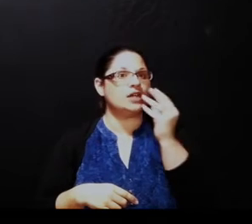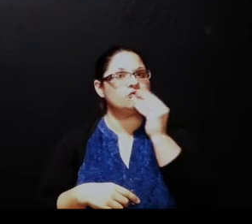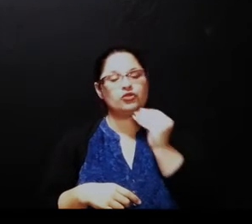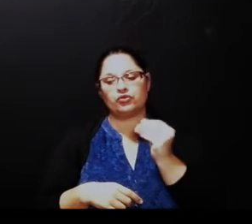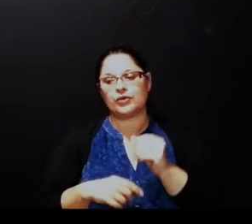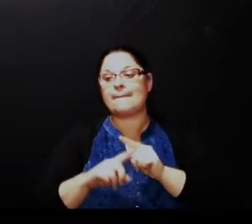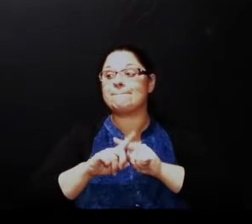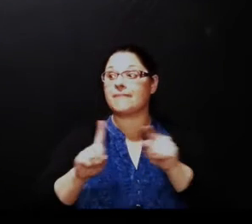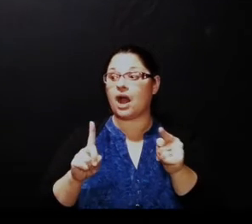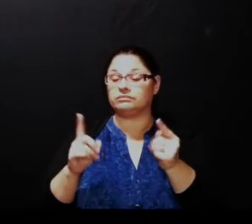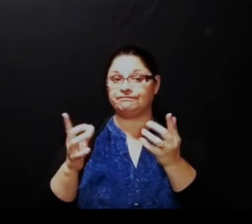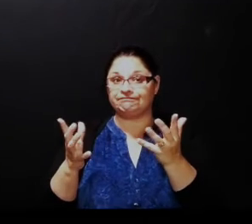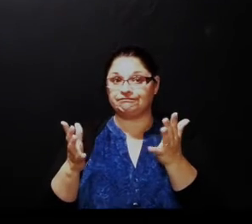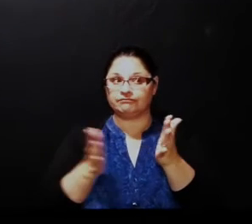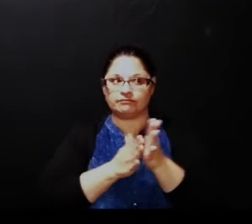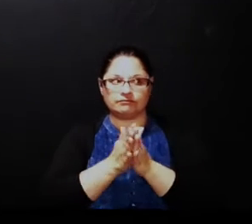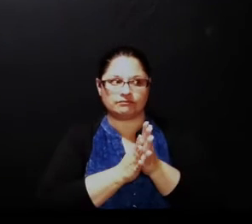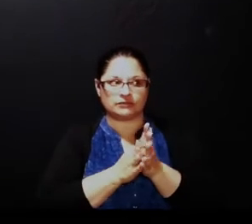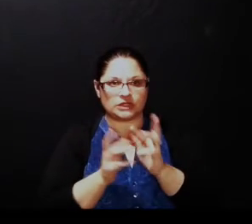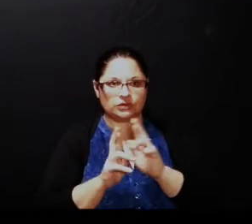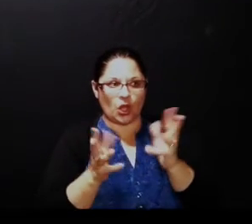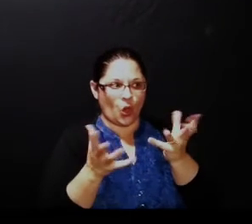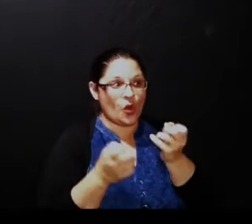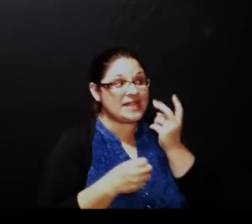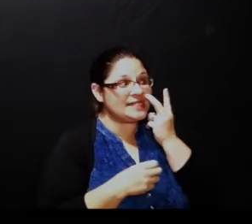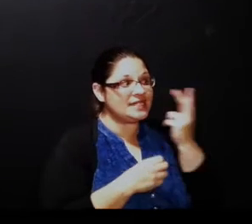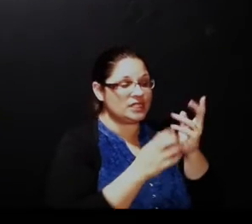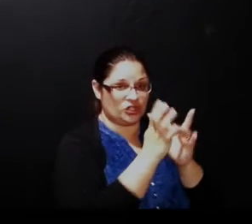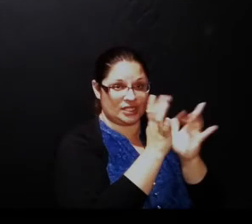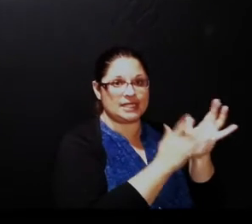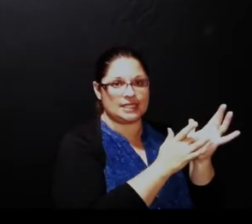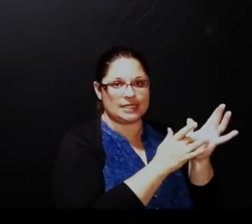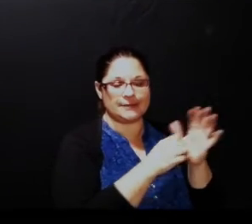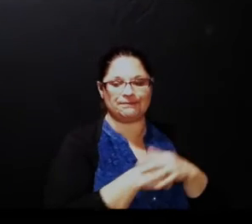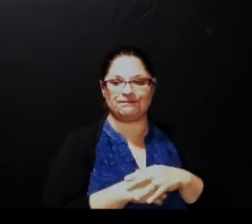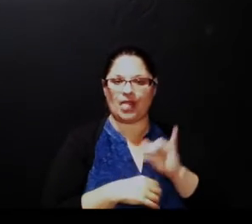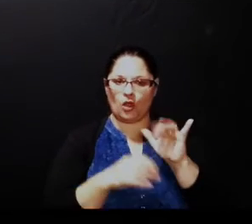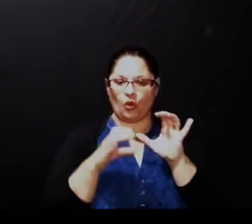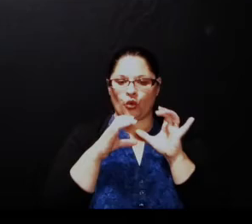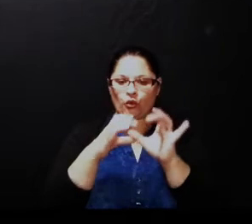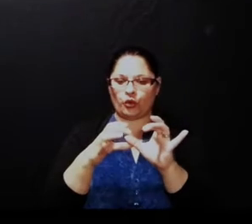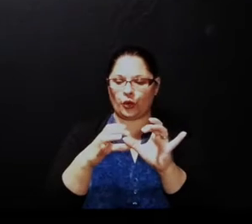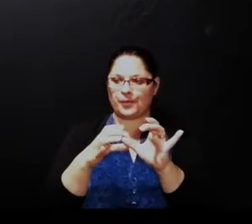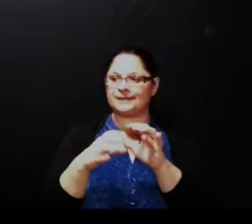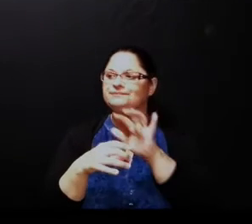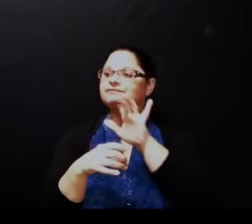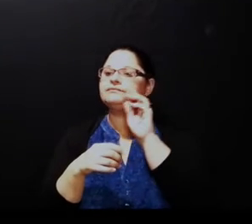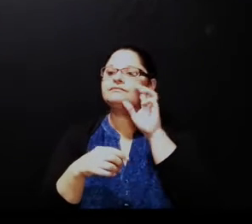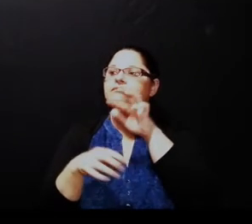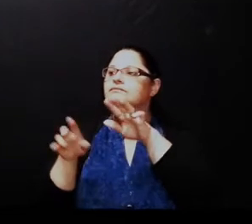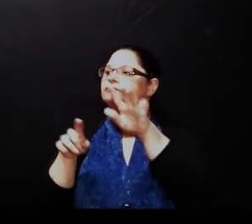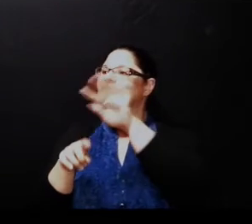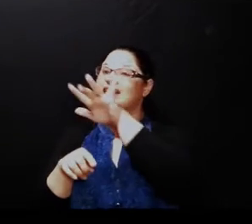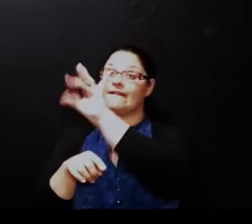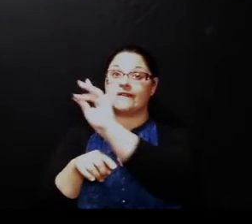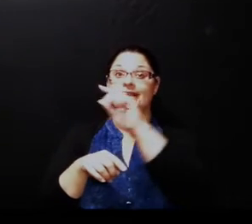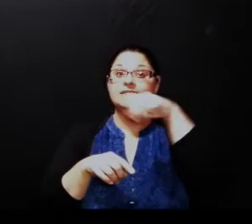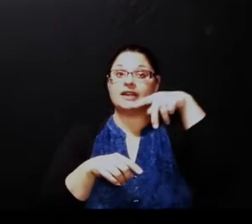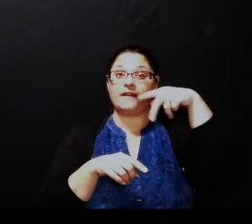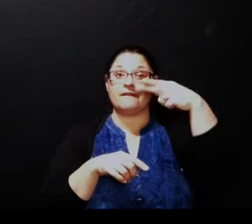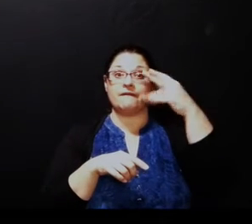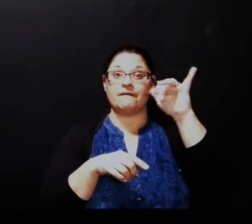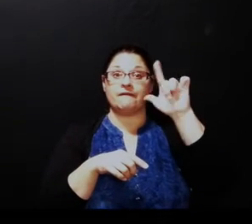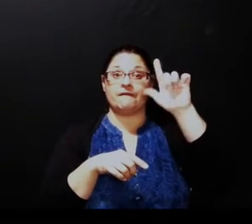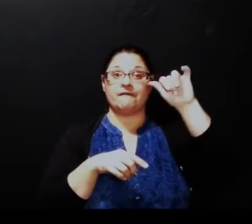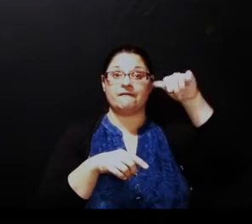to see Jesus. And they come to the disciple Philip to see if they could get a contact through Philip to be